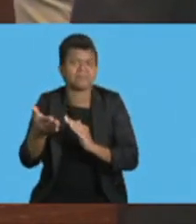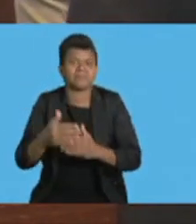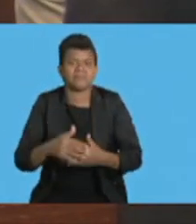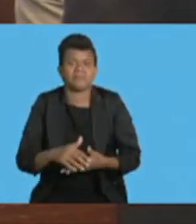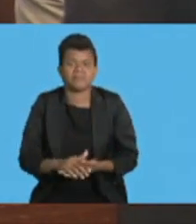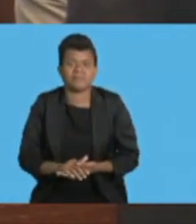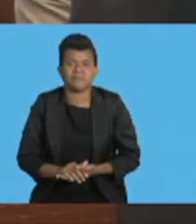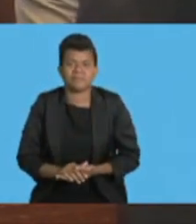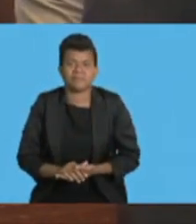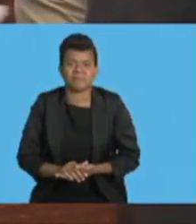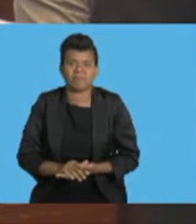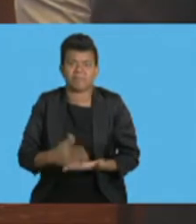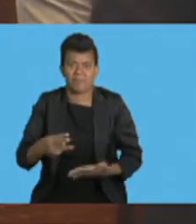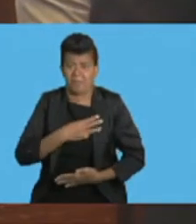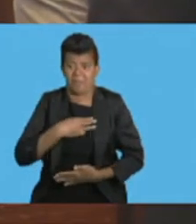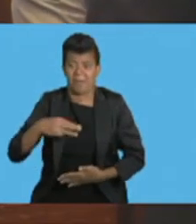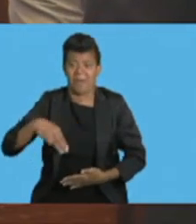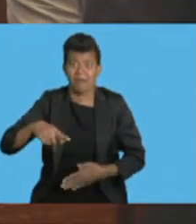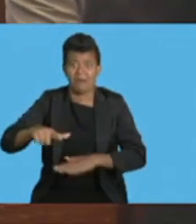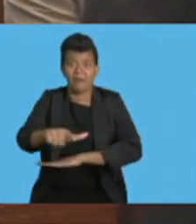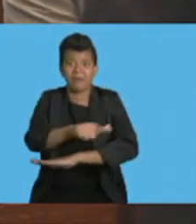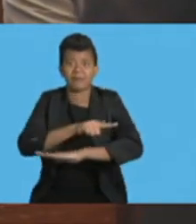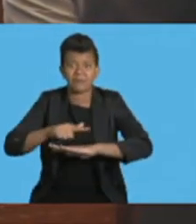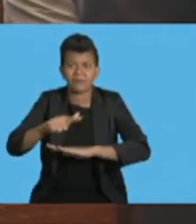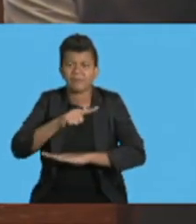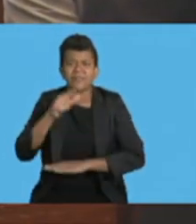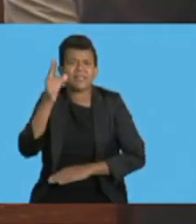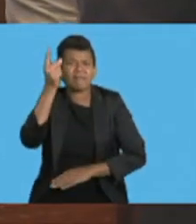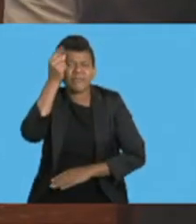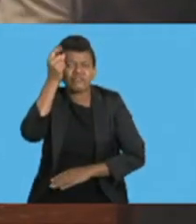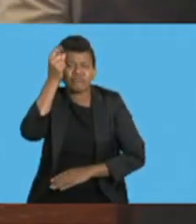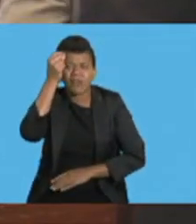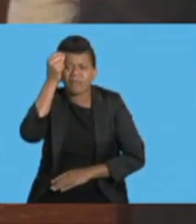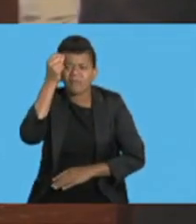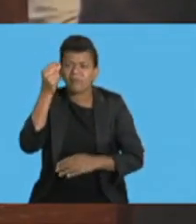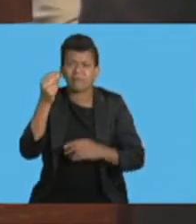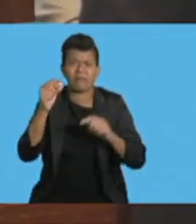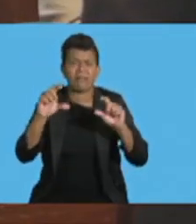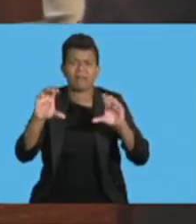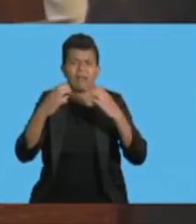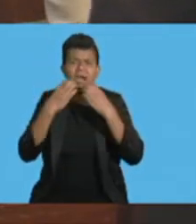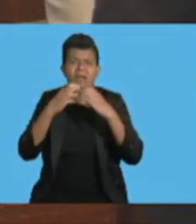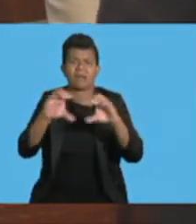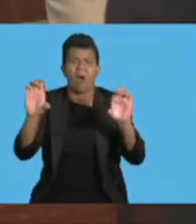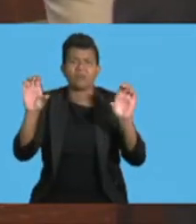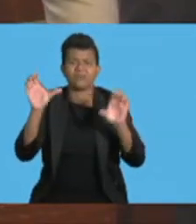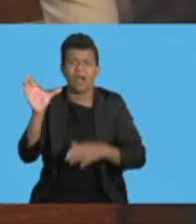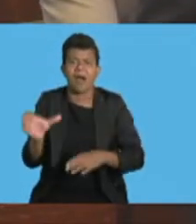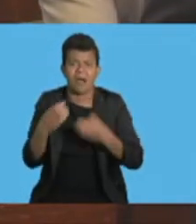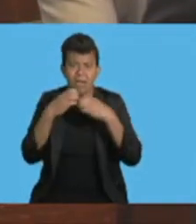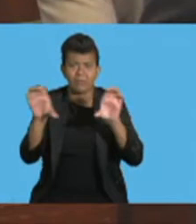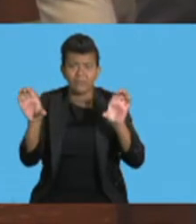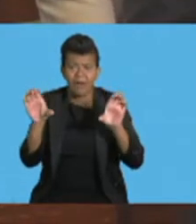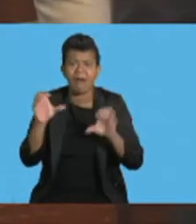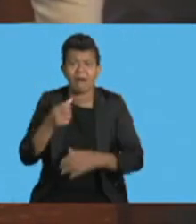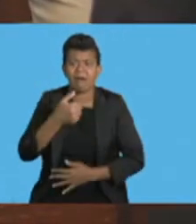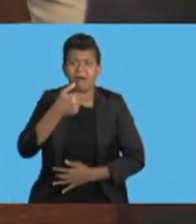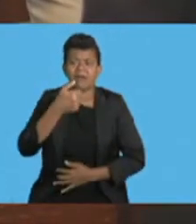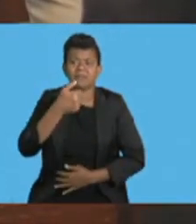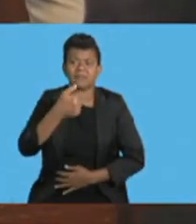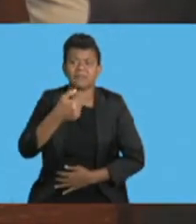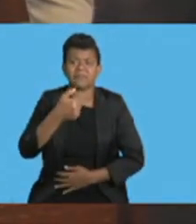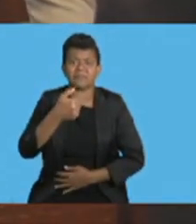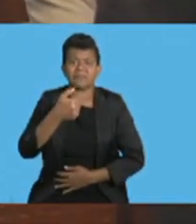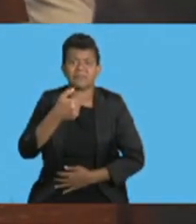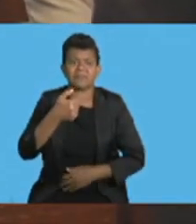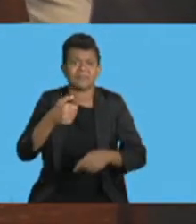in 2014 on the possibility of the Council surrendering about 6,467 square meters of